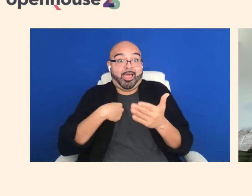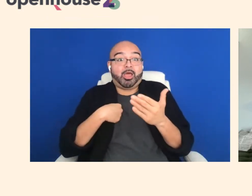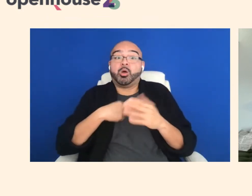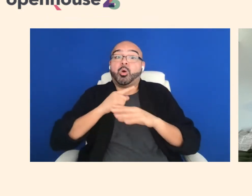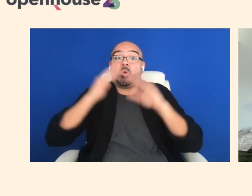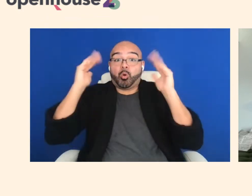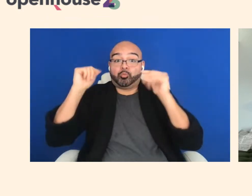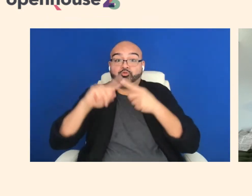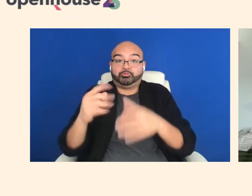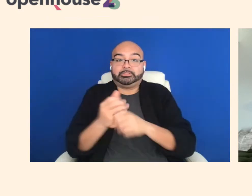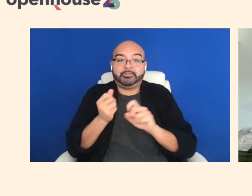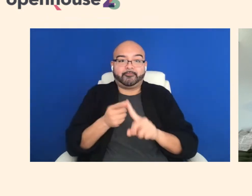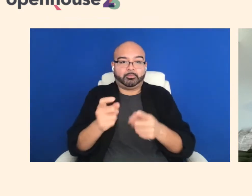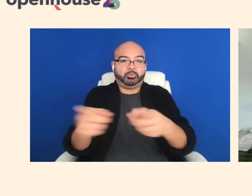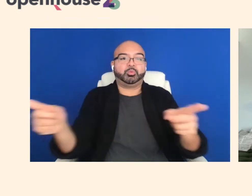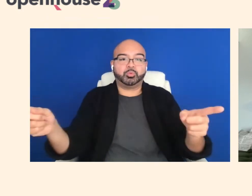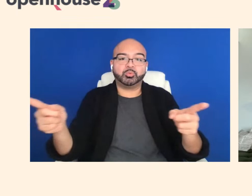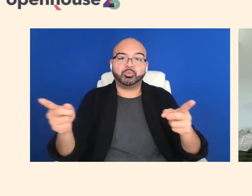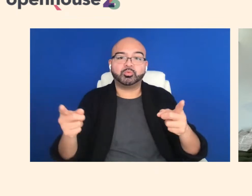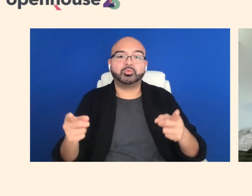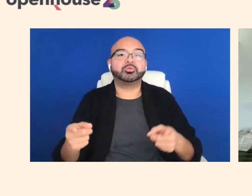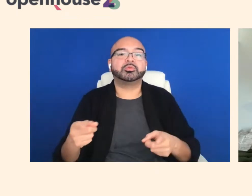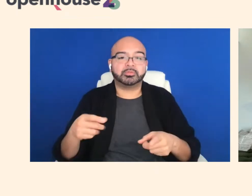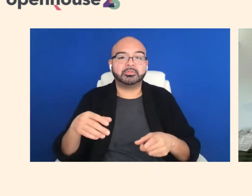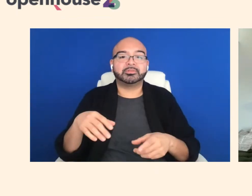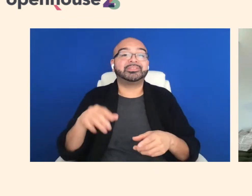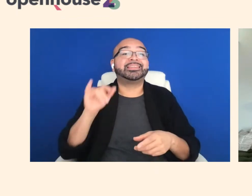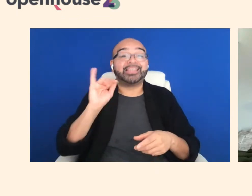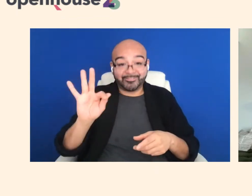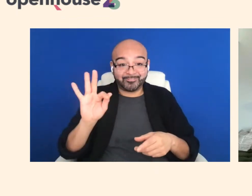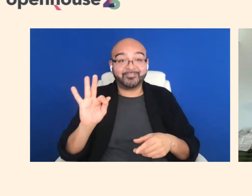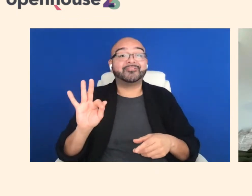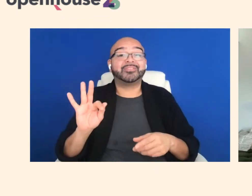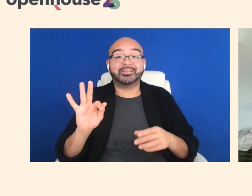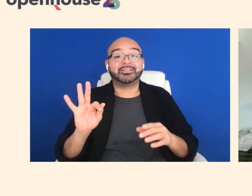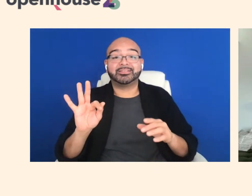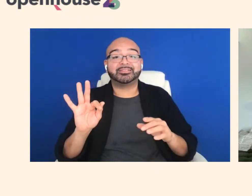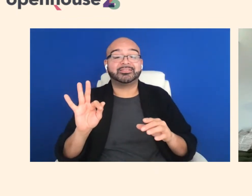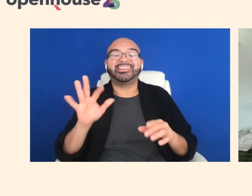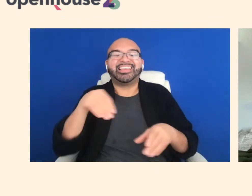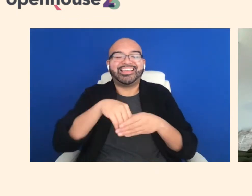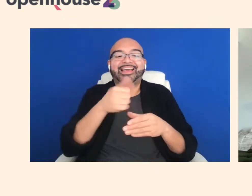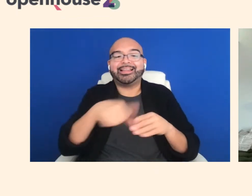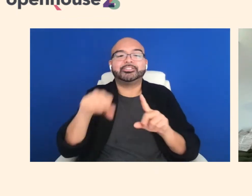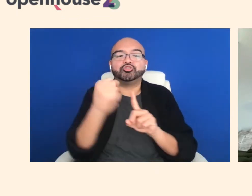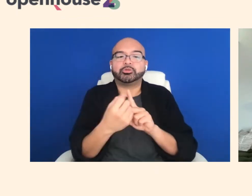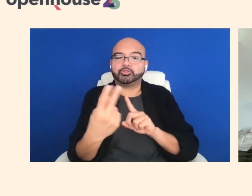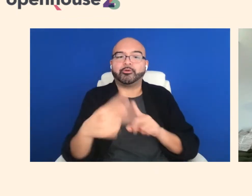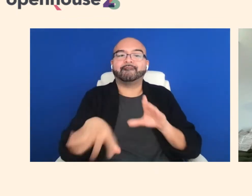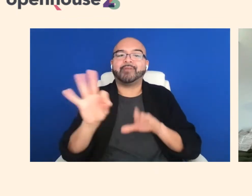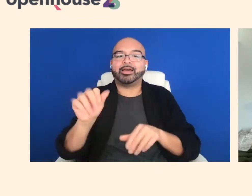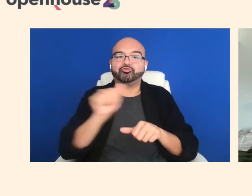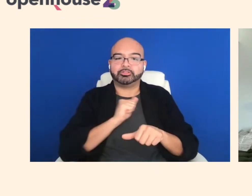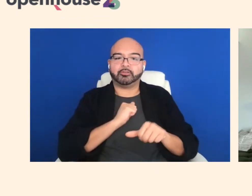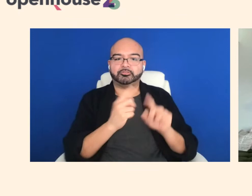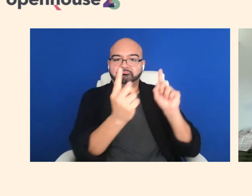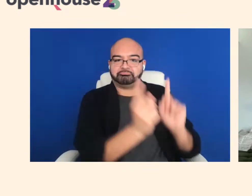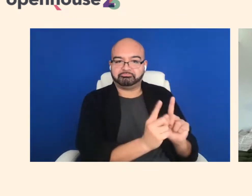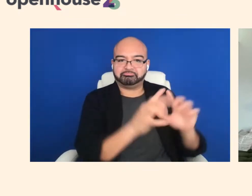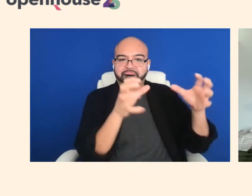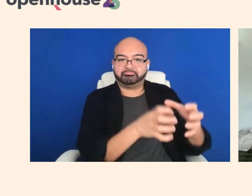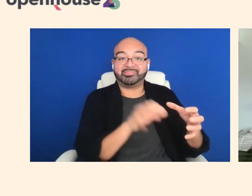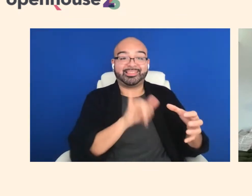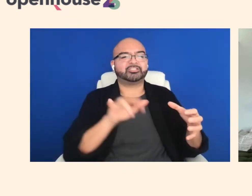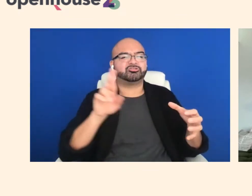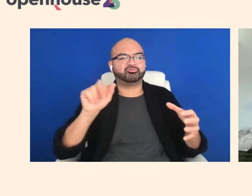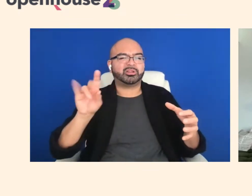you in the instance we find ourselves. That's the radical work we're doing. And